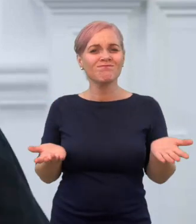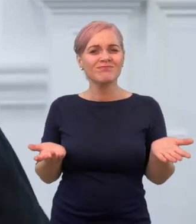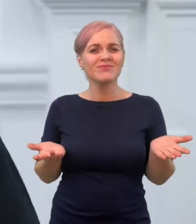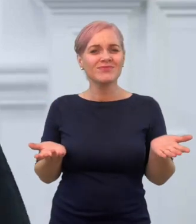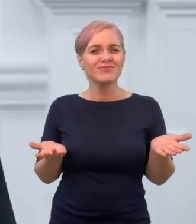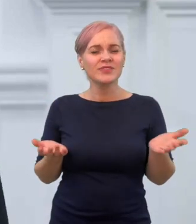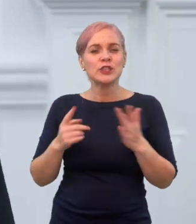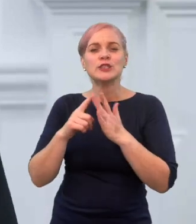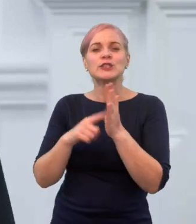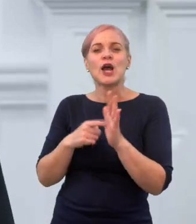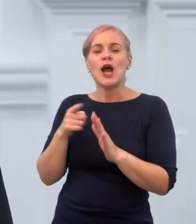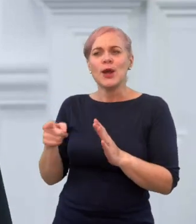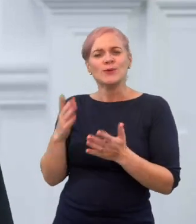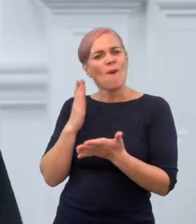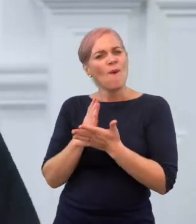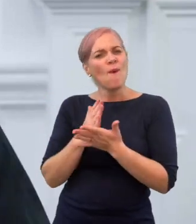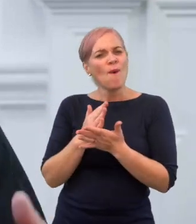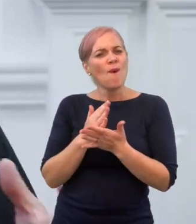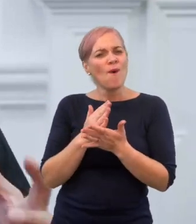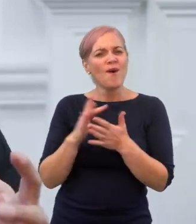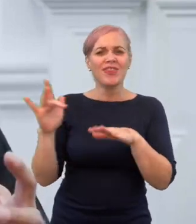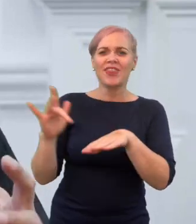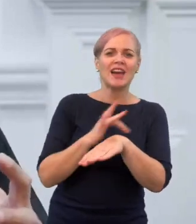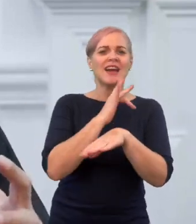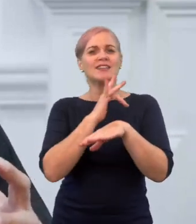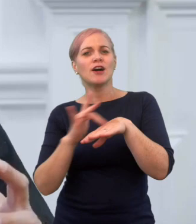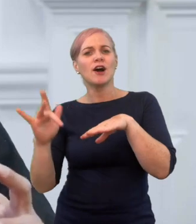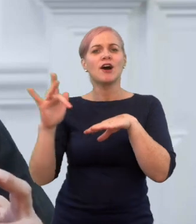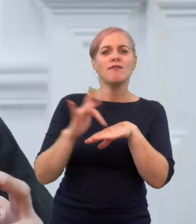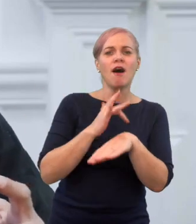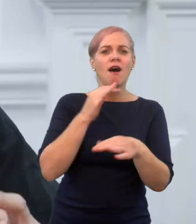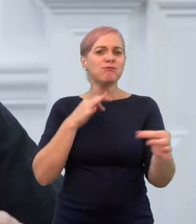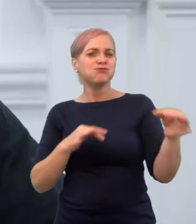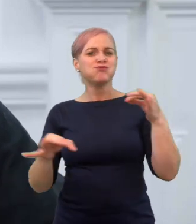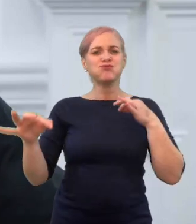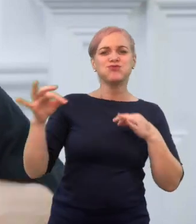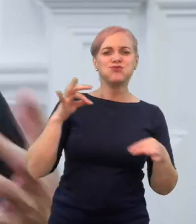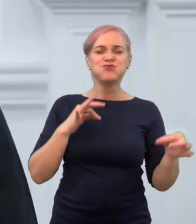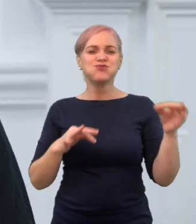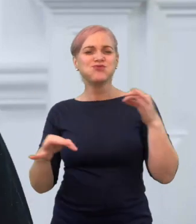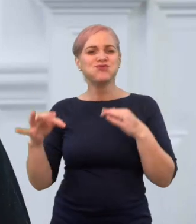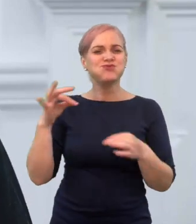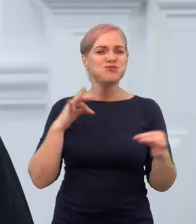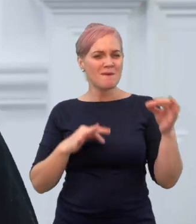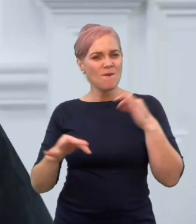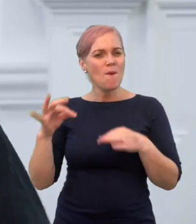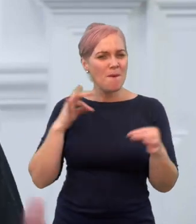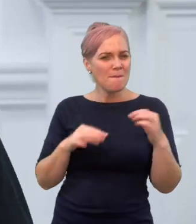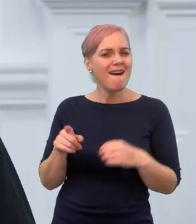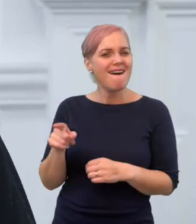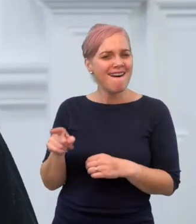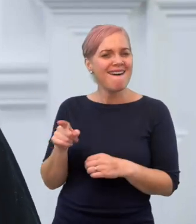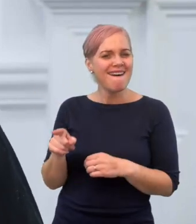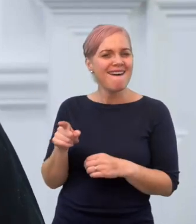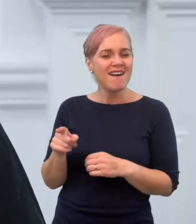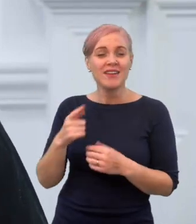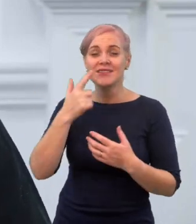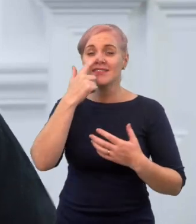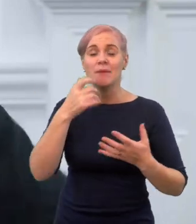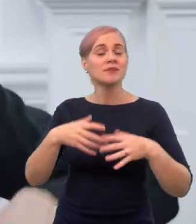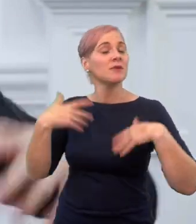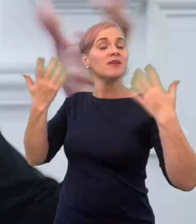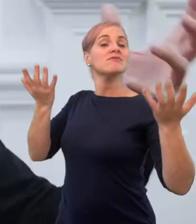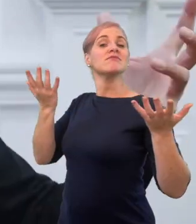and he's open. Mr. Jones, you know, it's kind of quite, he's quite theatrical. He's a performer.